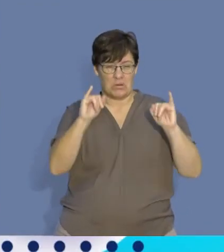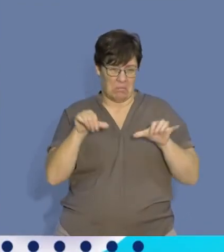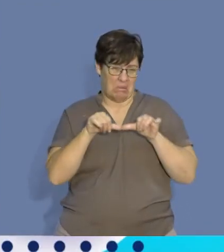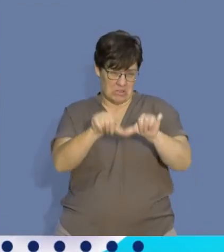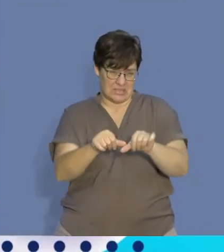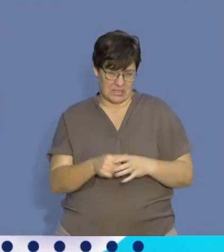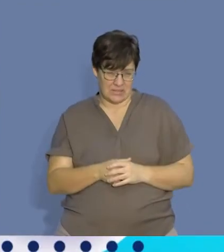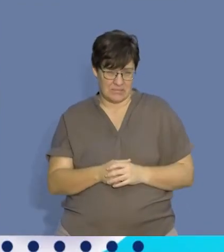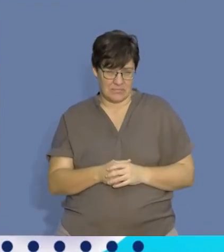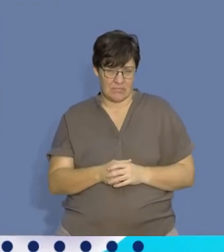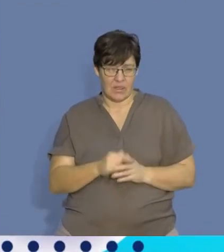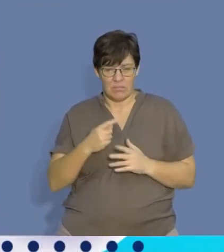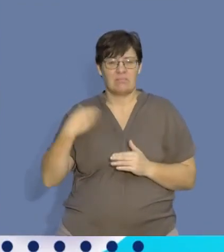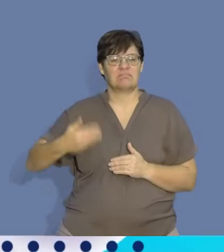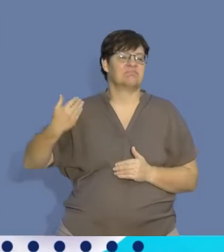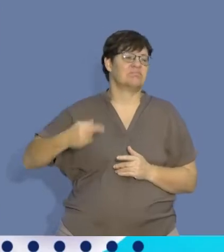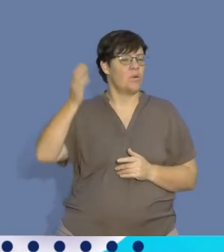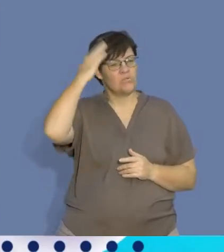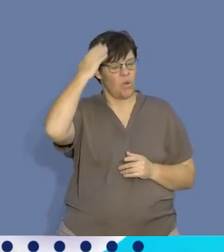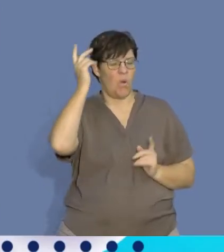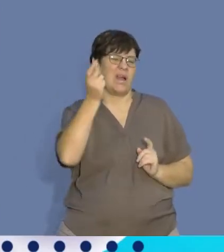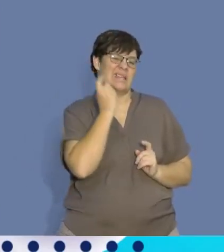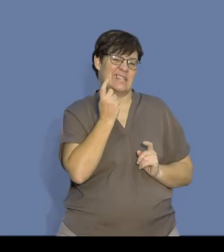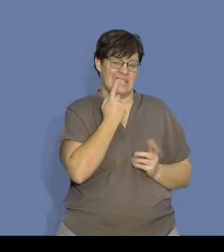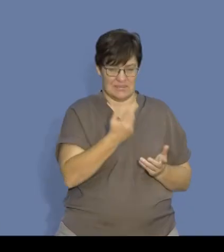Hopefully by the time you've done enough of these questions, you'll know it anyway.